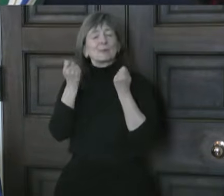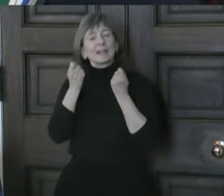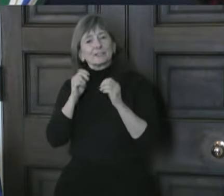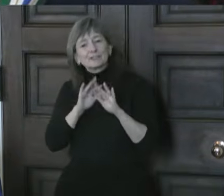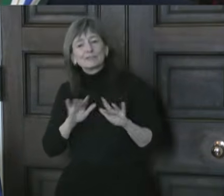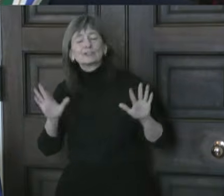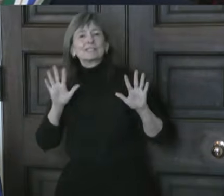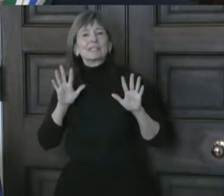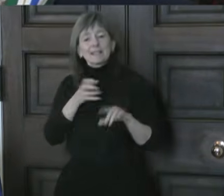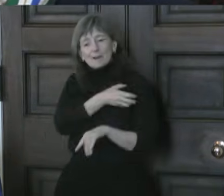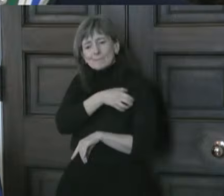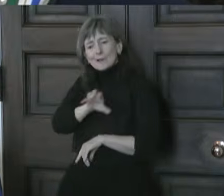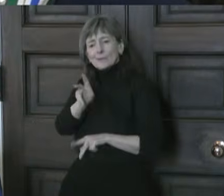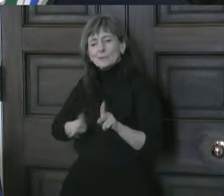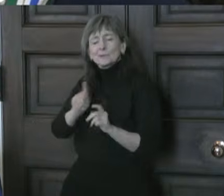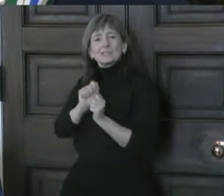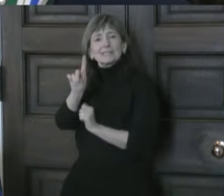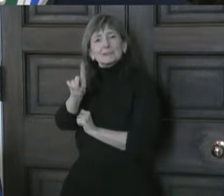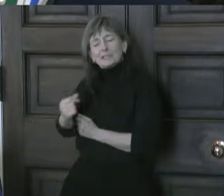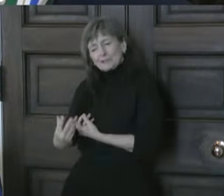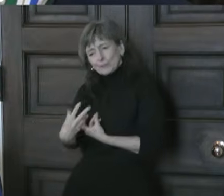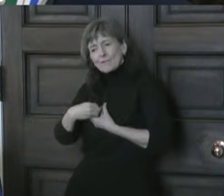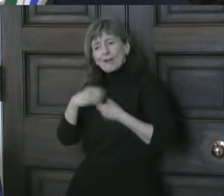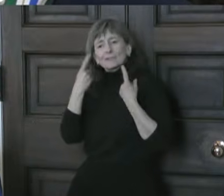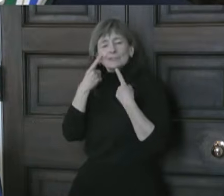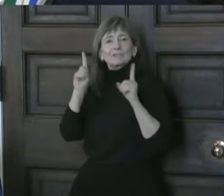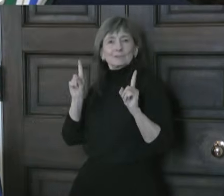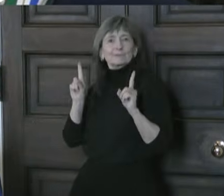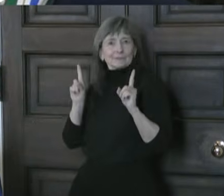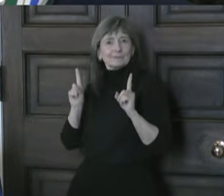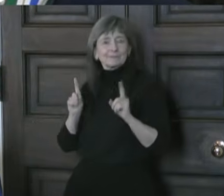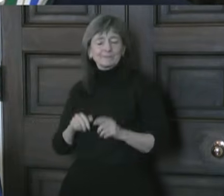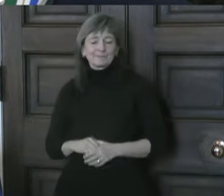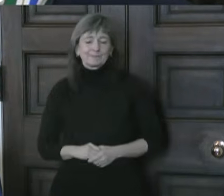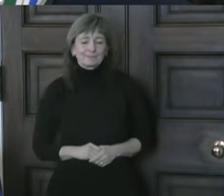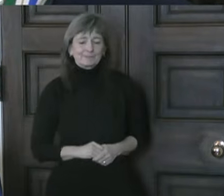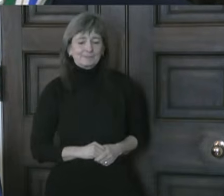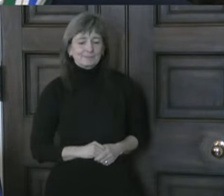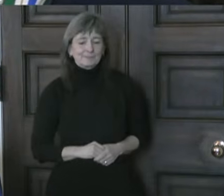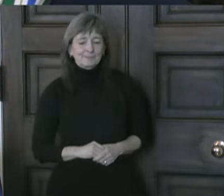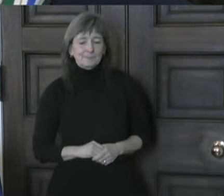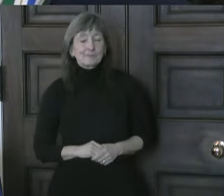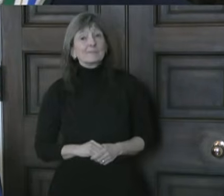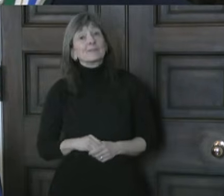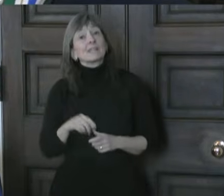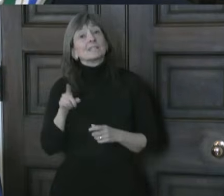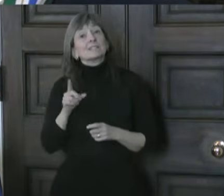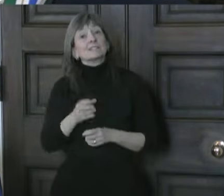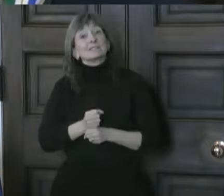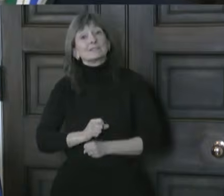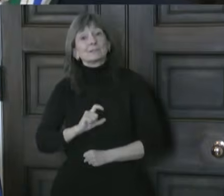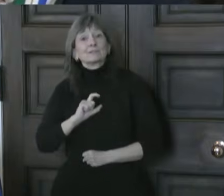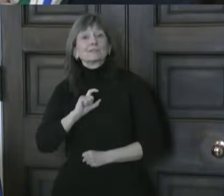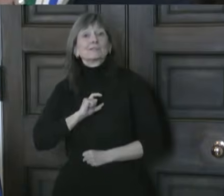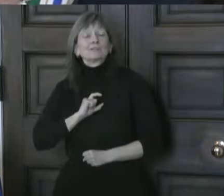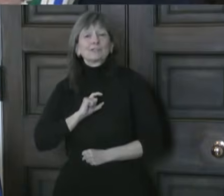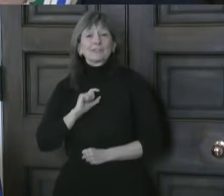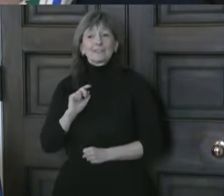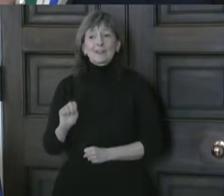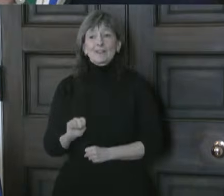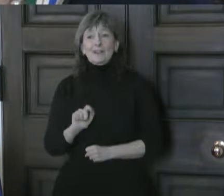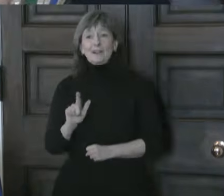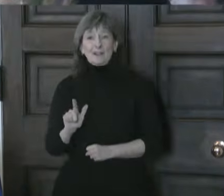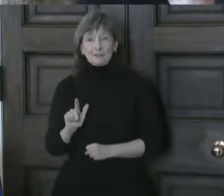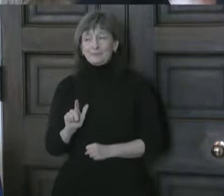empowers individuals with disabilities to achieve their full potential. To receive the Order of Newfoundland and